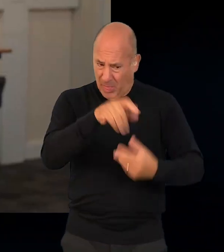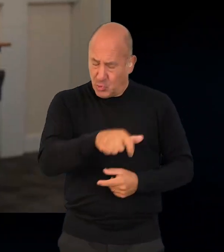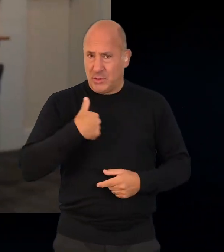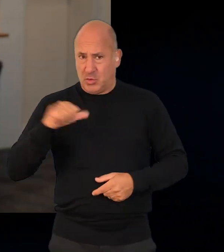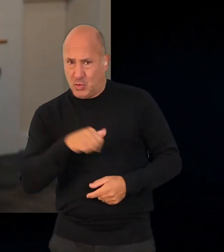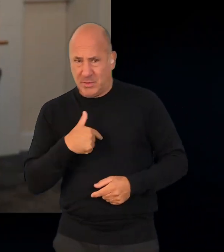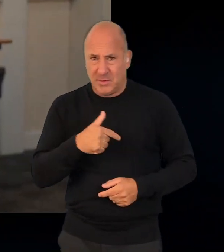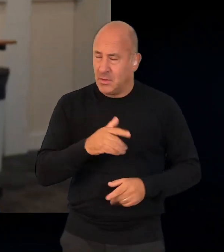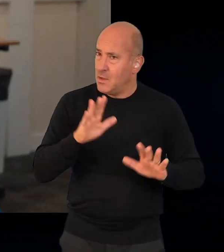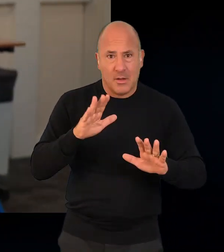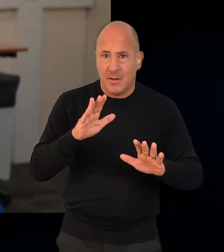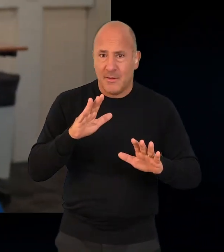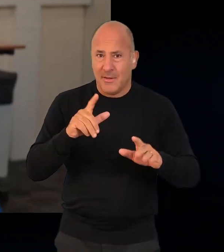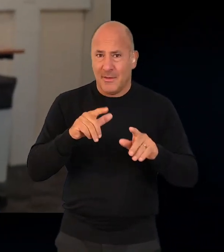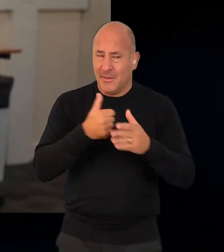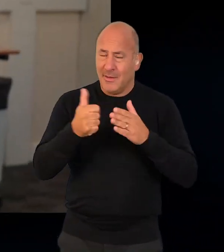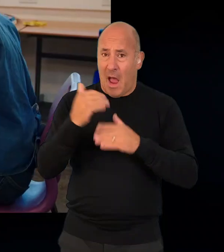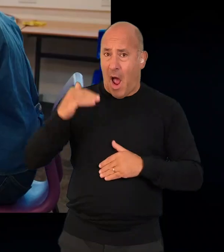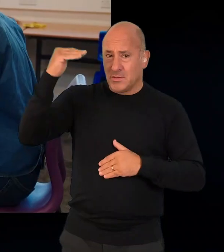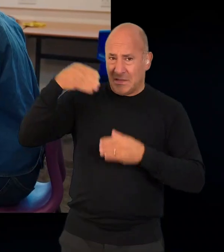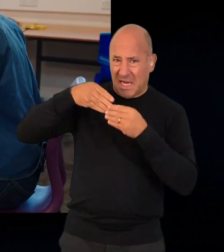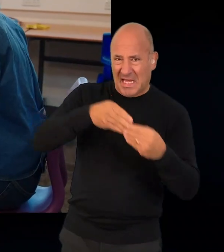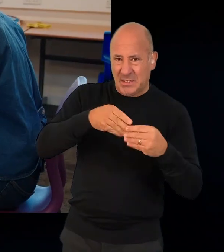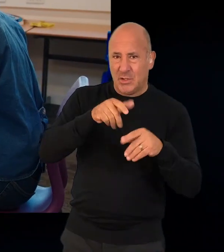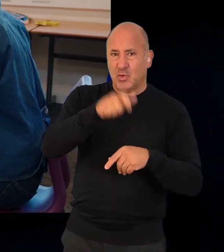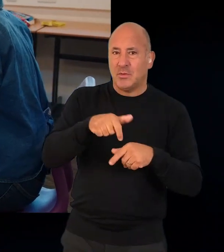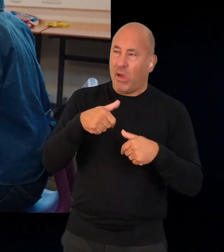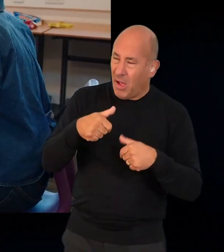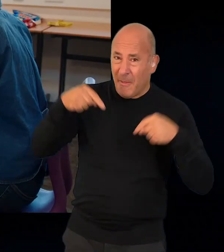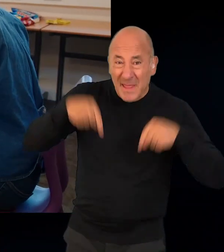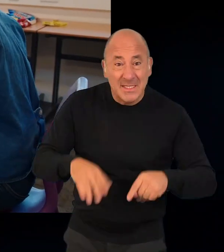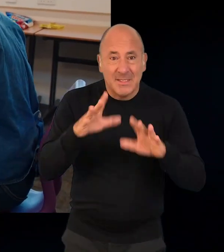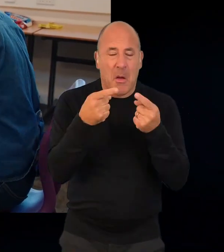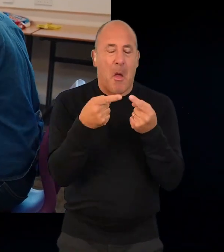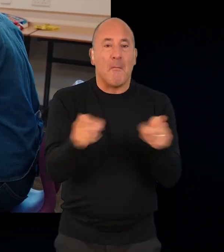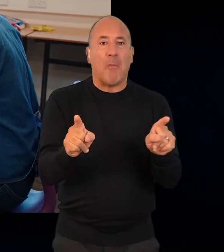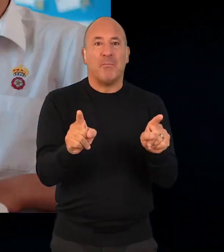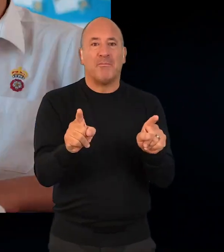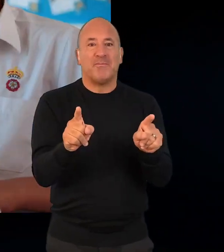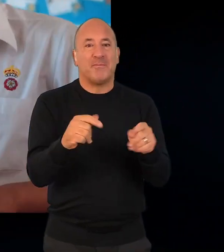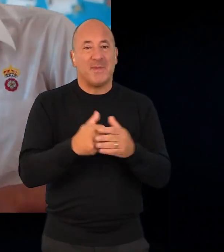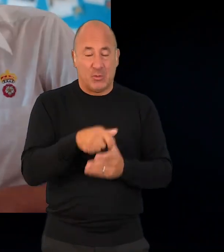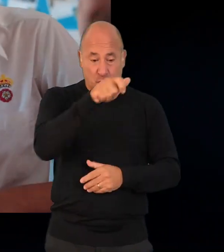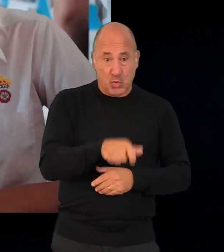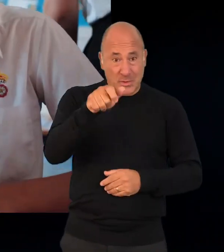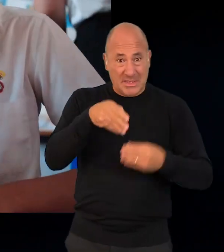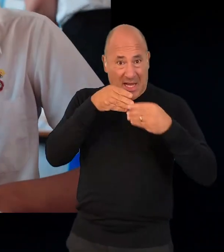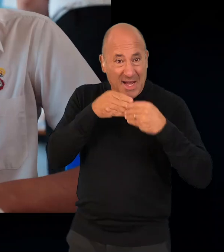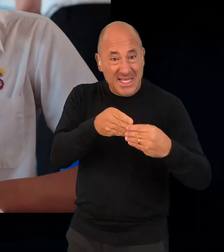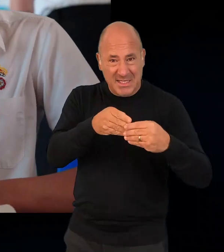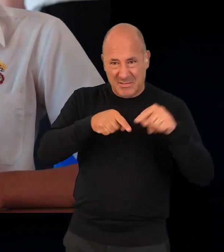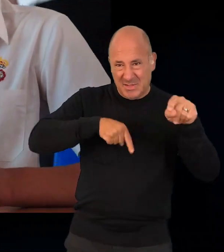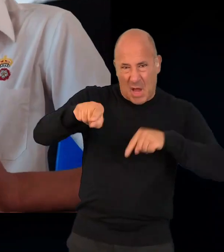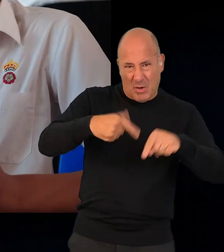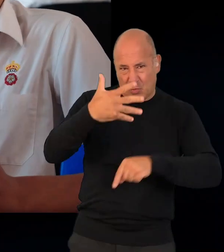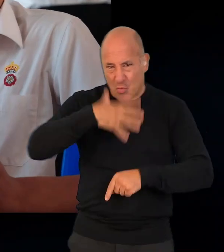much the adult leading and the students following from behind, whereas in this project it was very much the opposite, and it was the students were leading the direction and the students